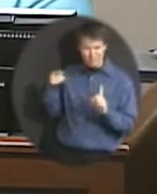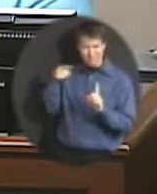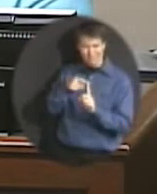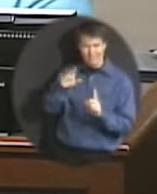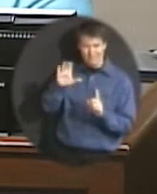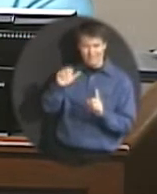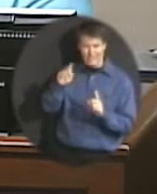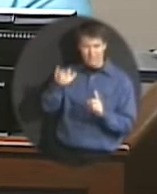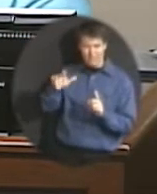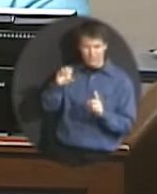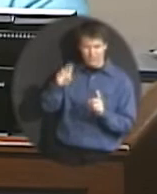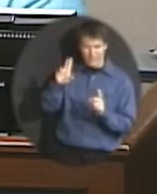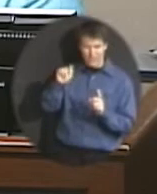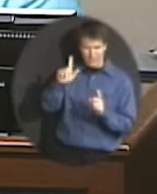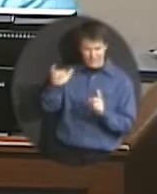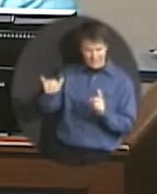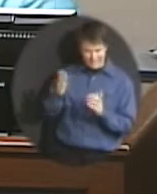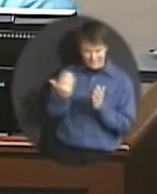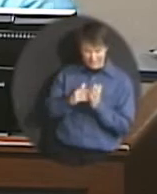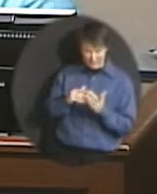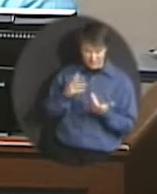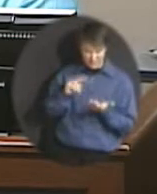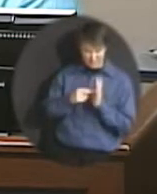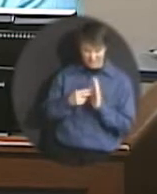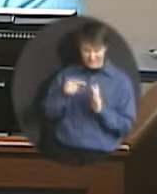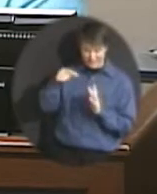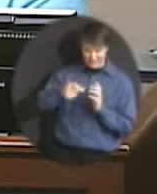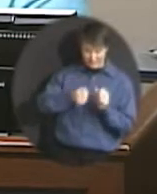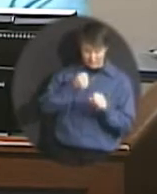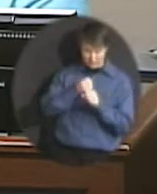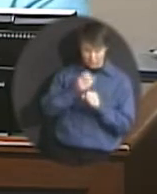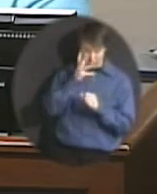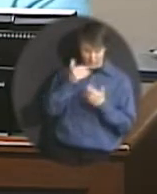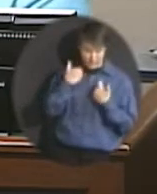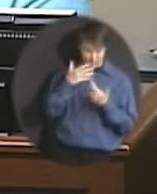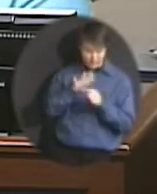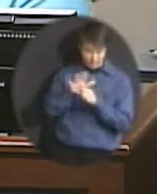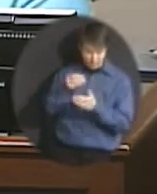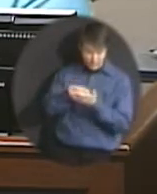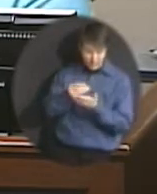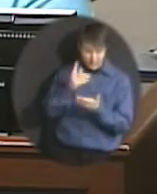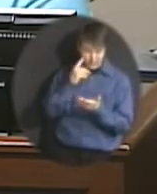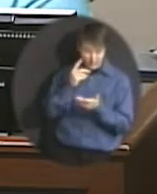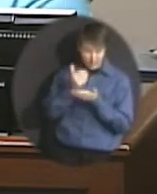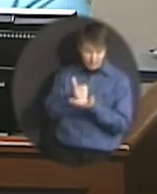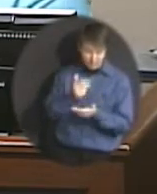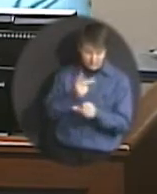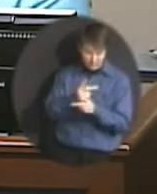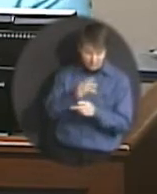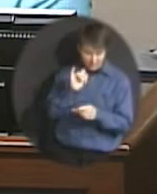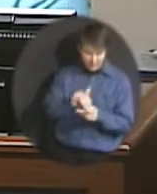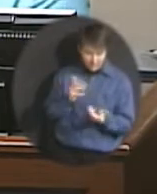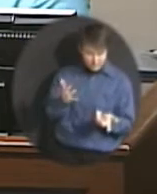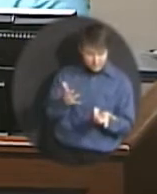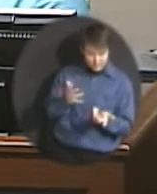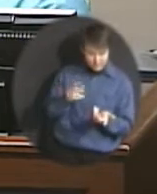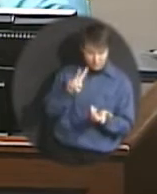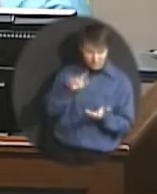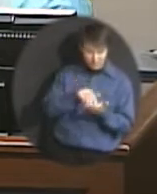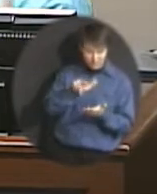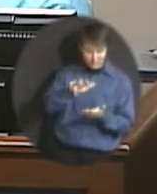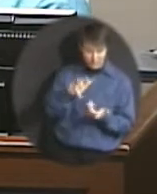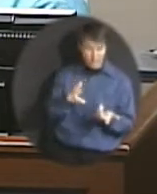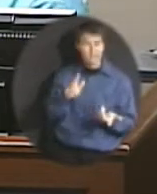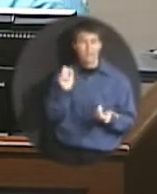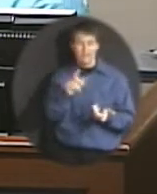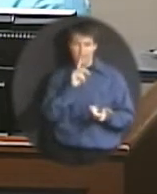So are we going to have enough money this year to be able to put a dent in that 2,300? Yeah, this is very helpful to hear